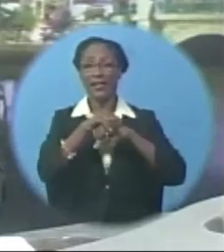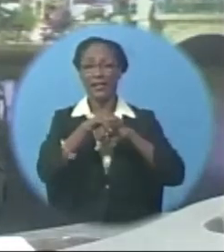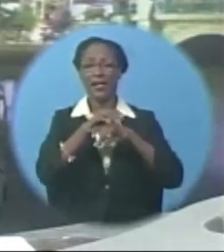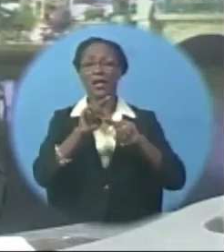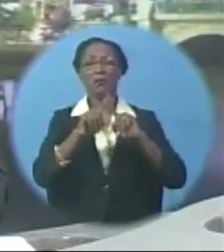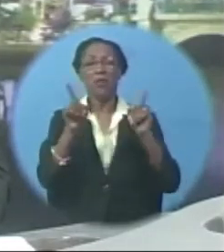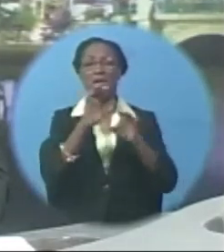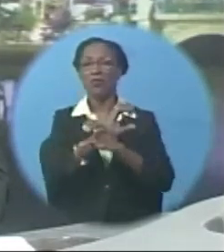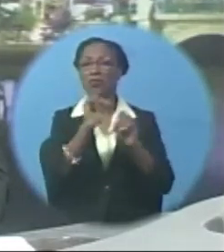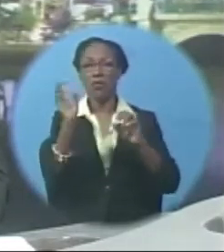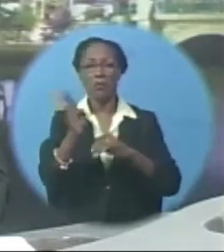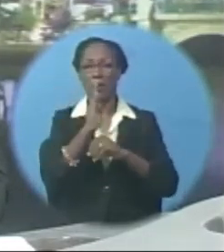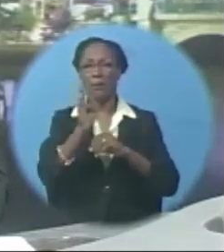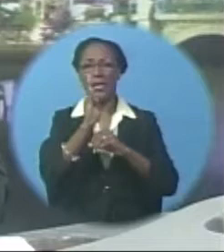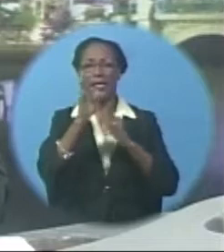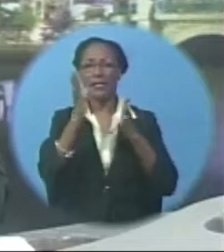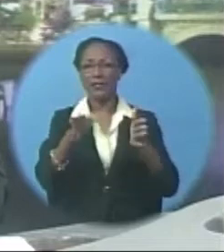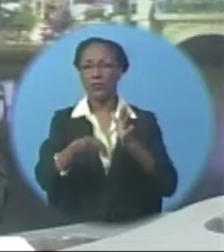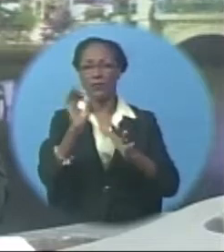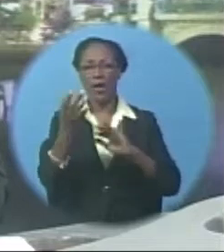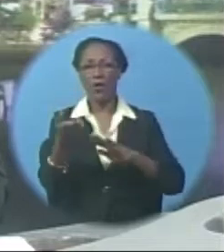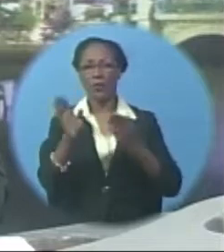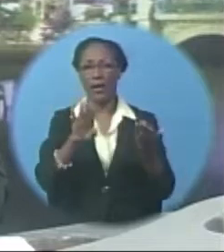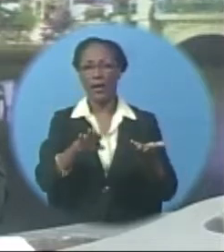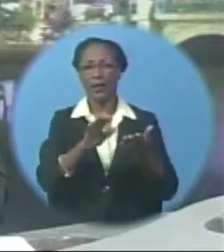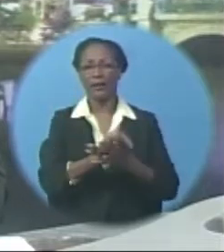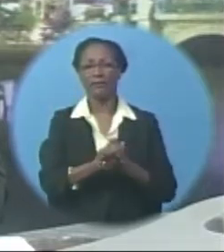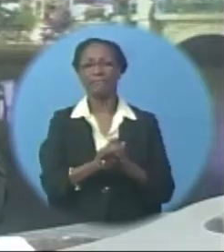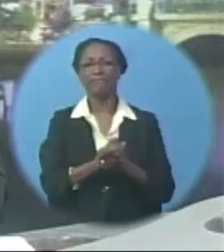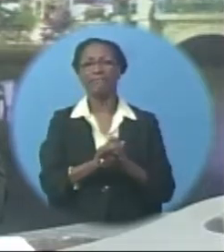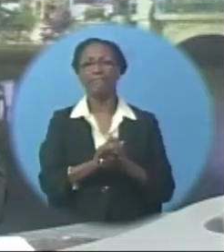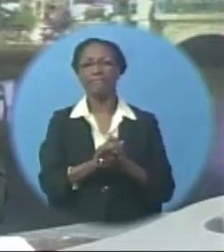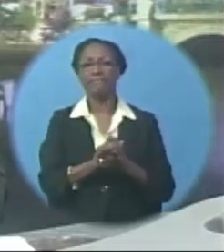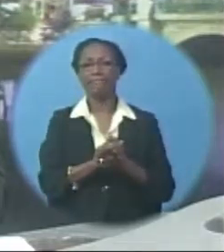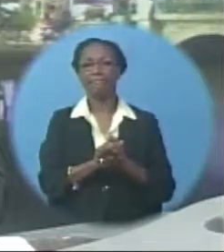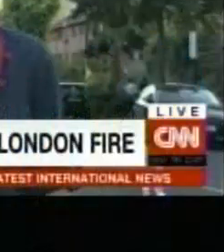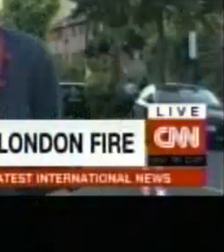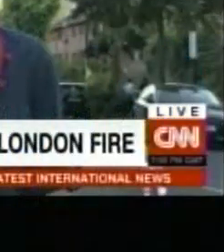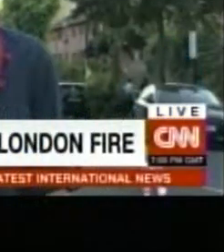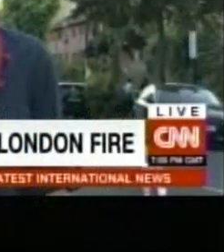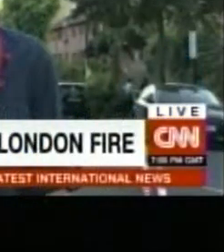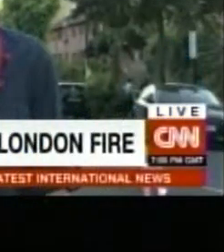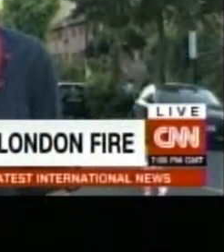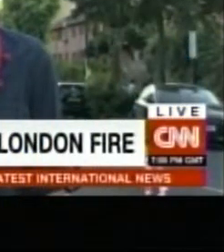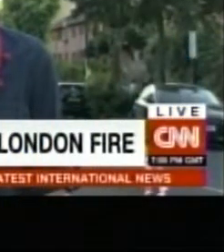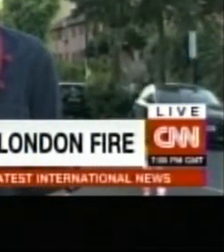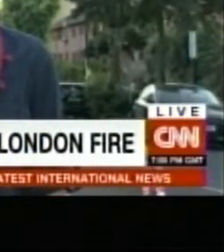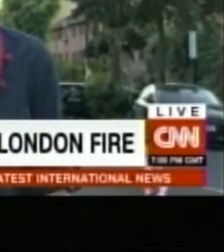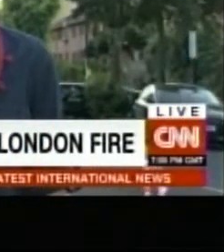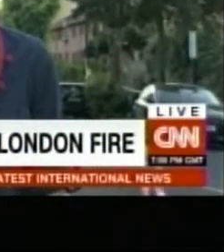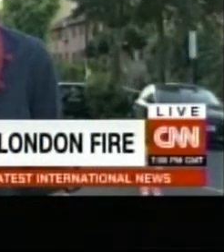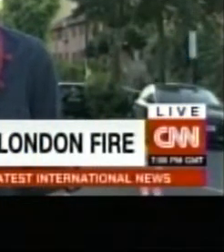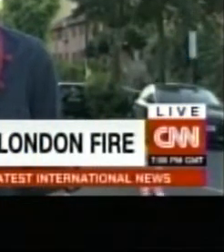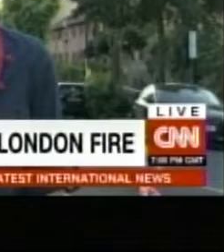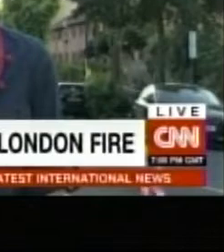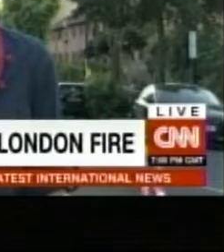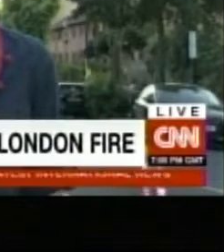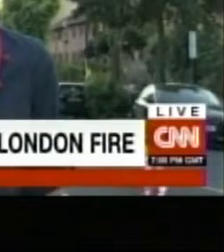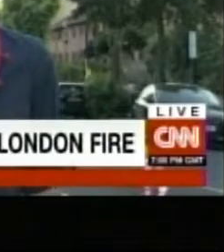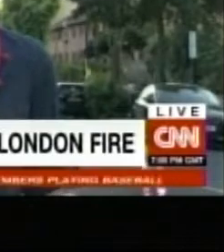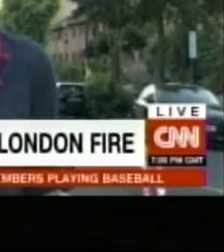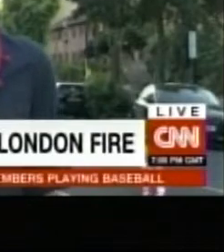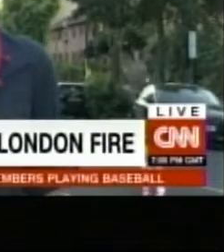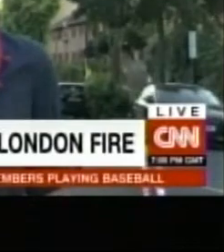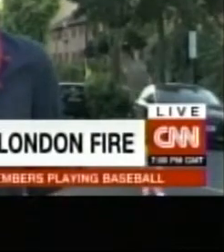confusion continues over what really happened. It is the home for more than 100 families, which